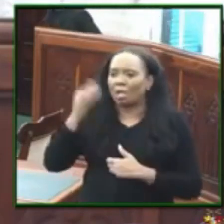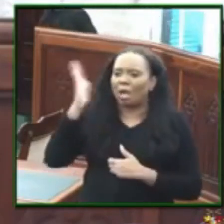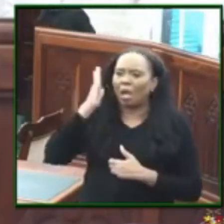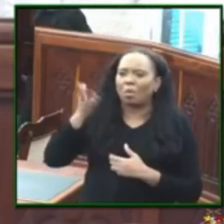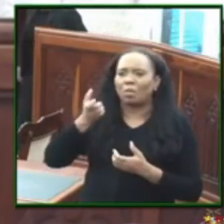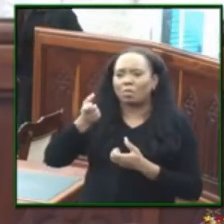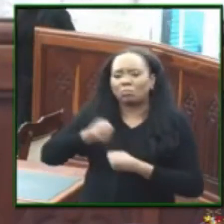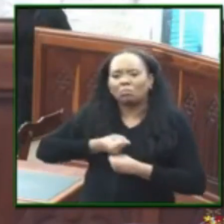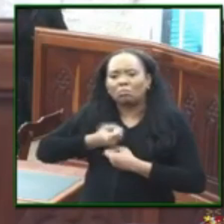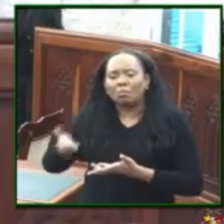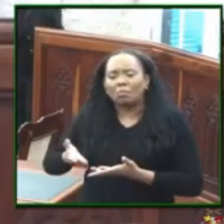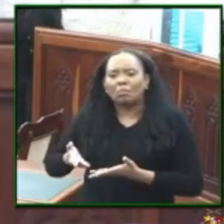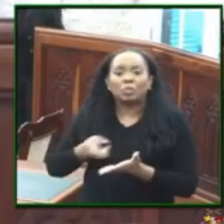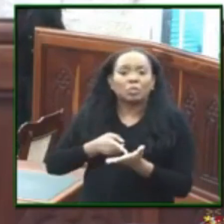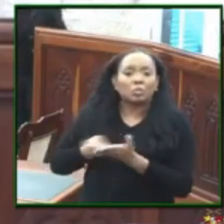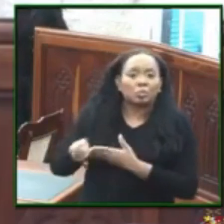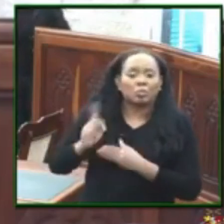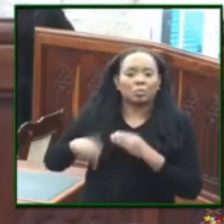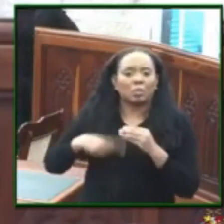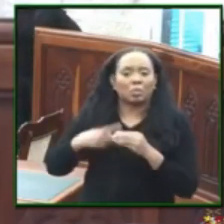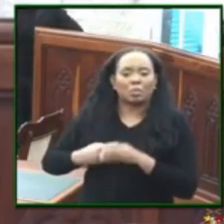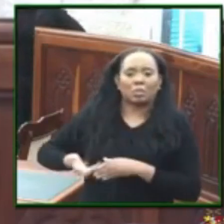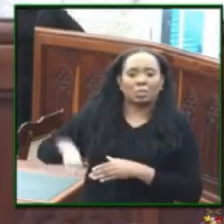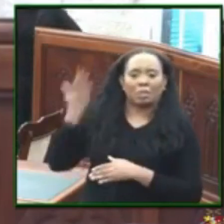to downgrades.